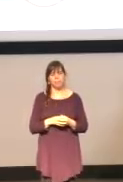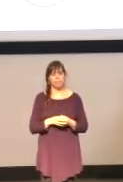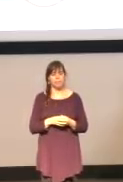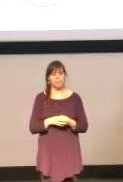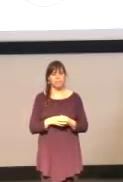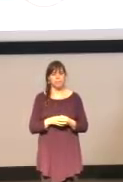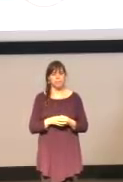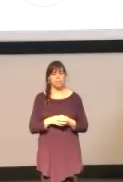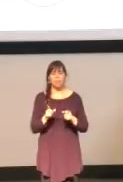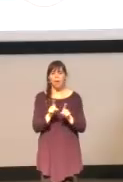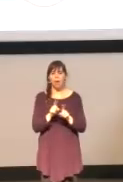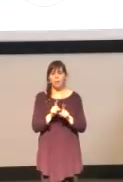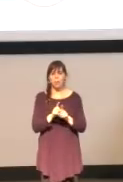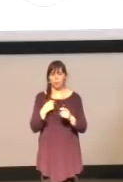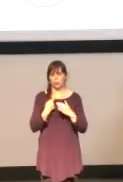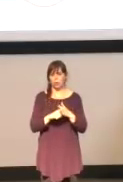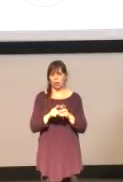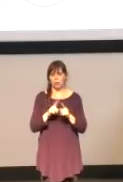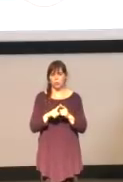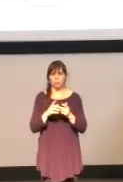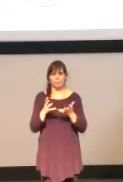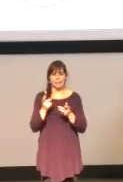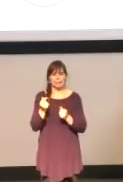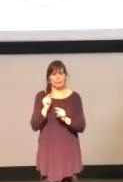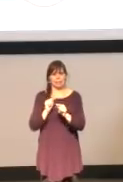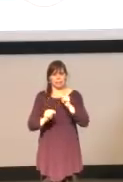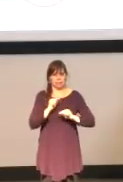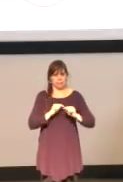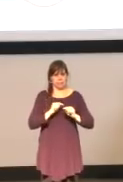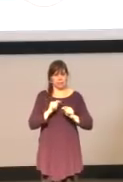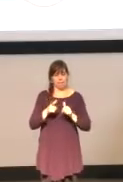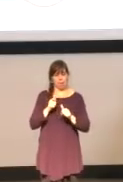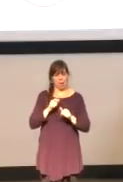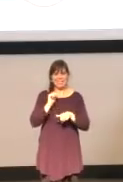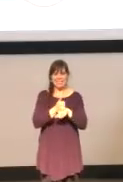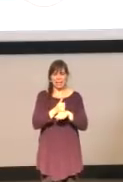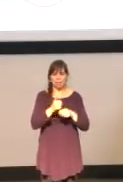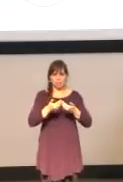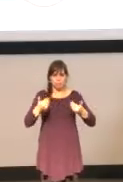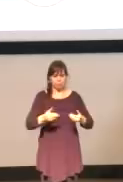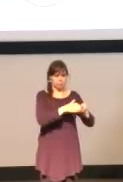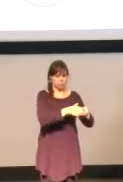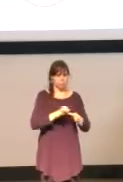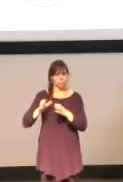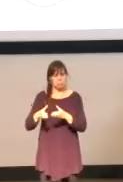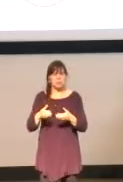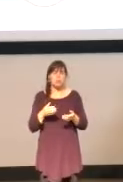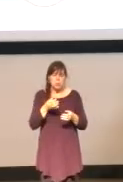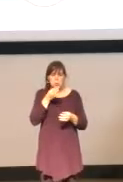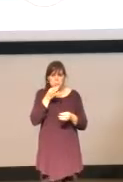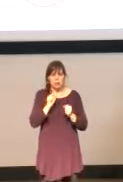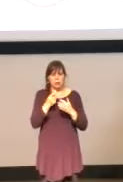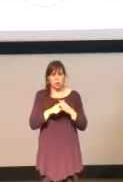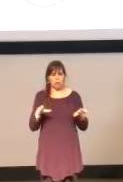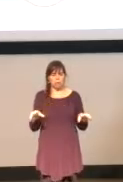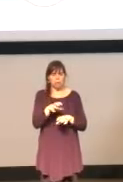laboratory. We also are starting to back away a bit from developing these communities, and we'll be able to start intermixing the shifts